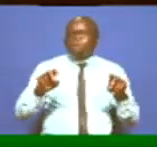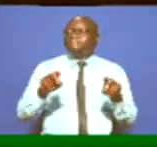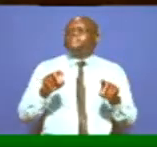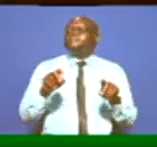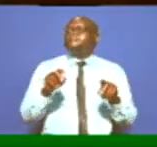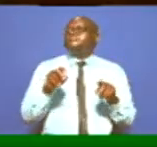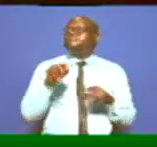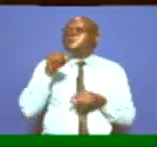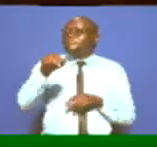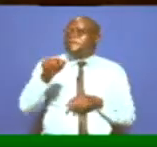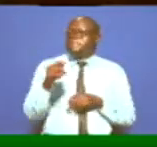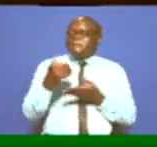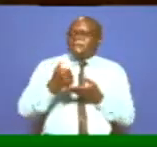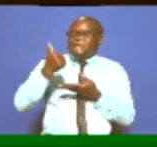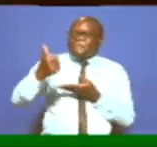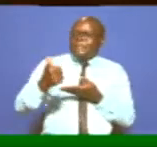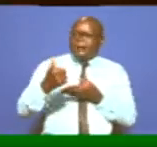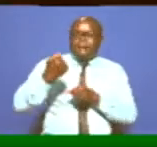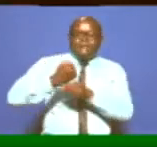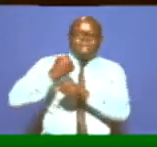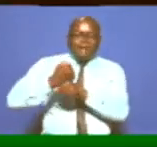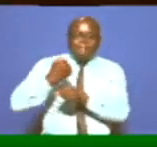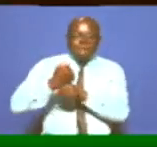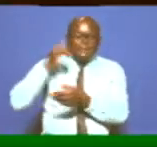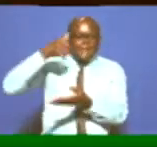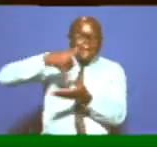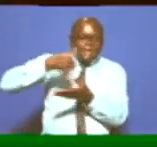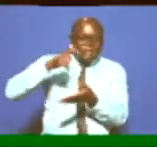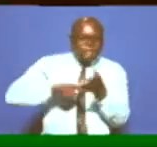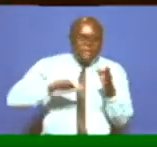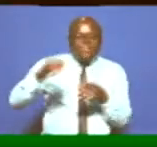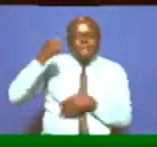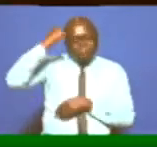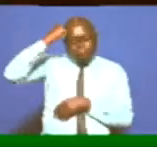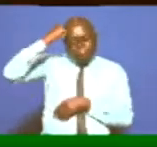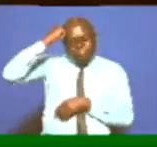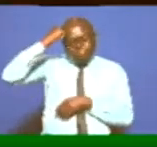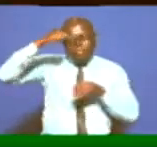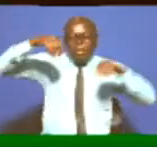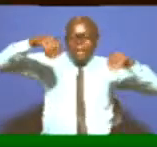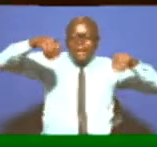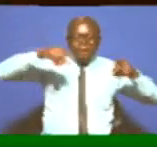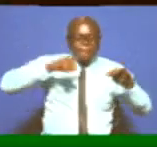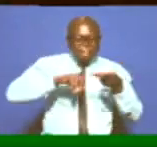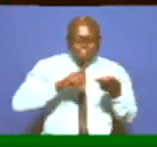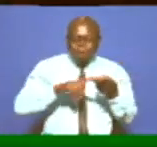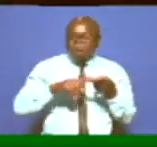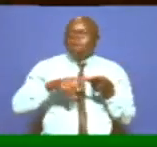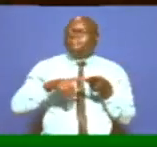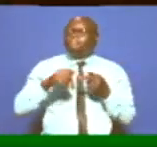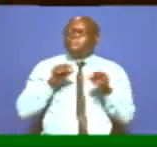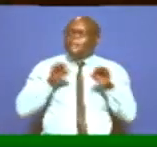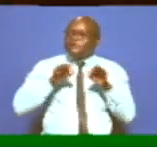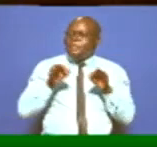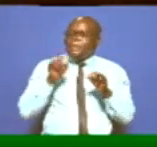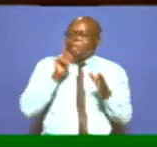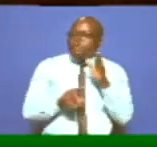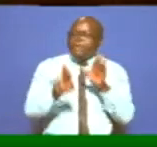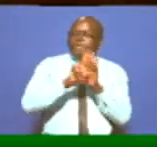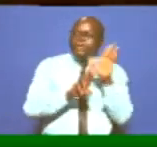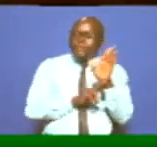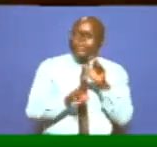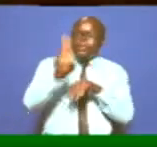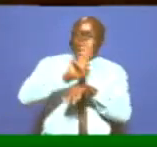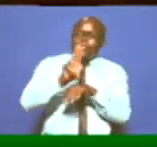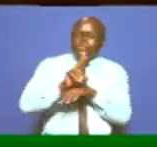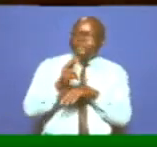the said suspended staff, including their qualifications, and explain the procedure used to audit or vet them